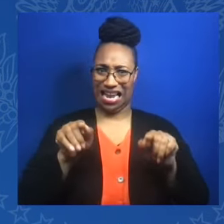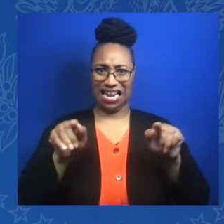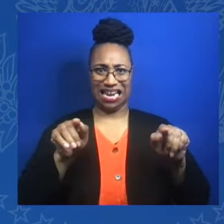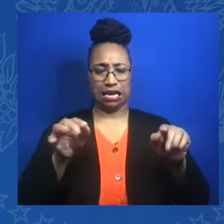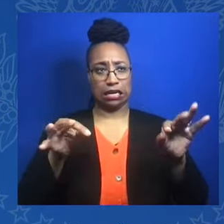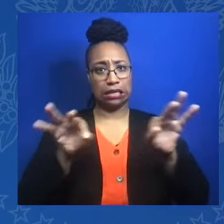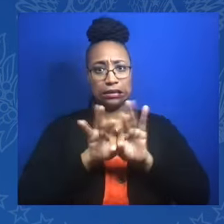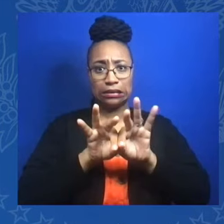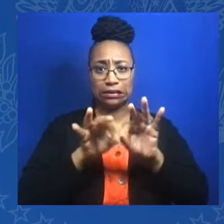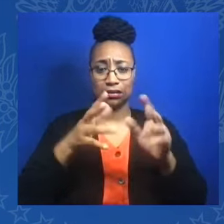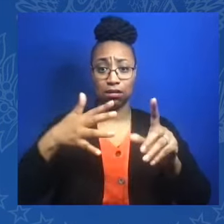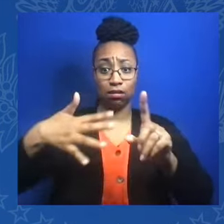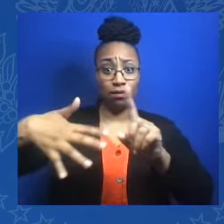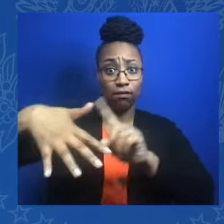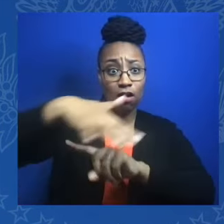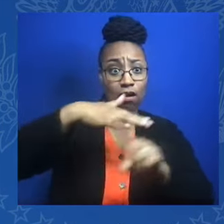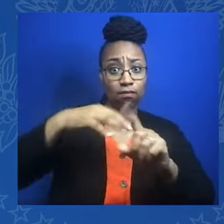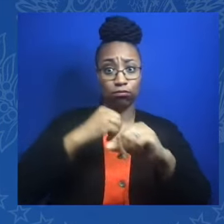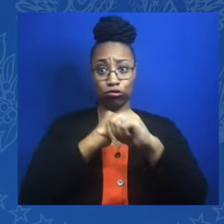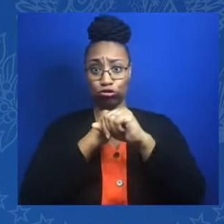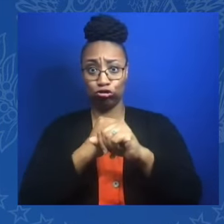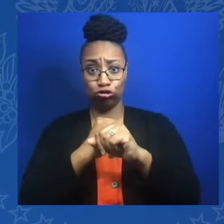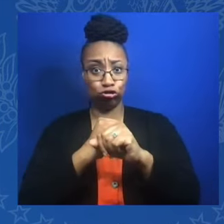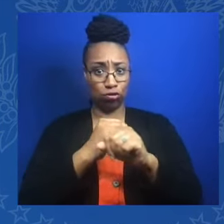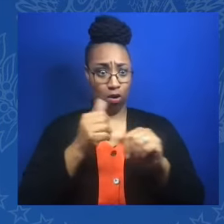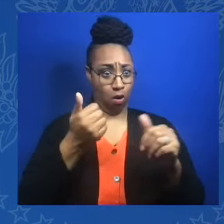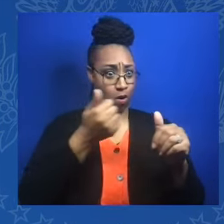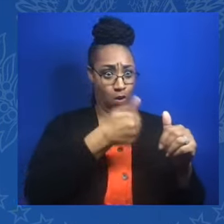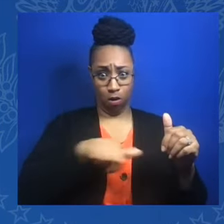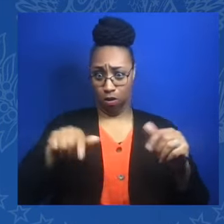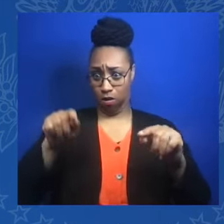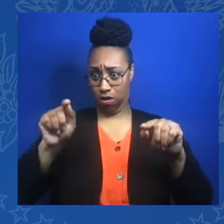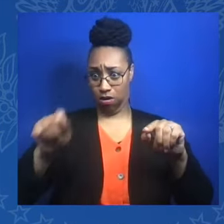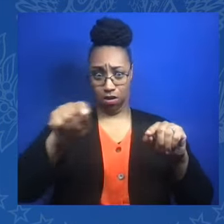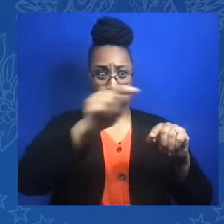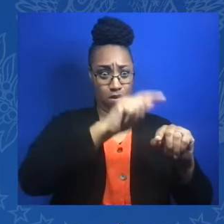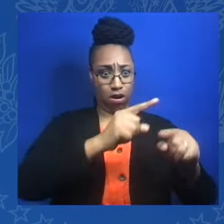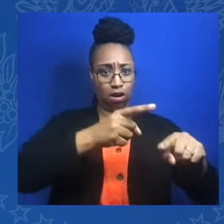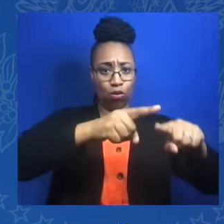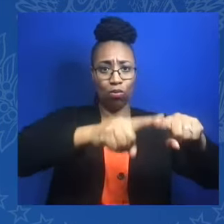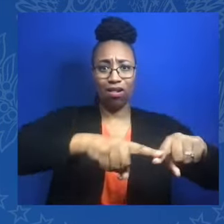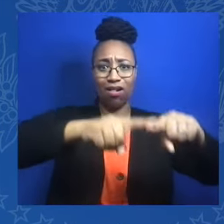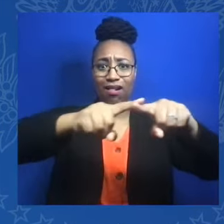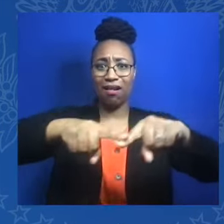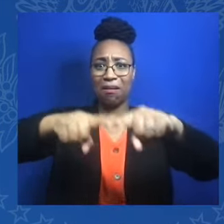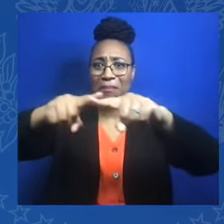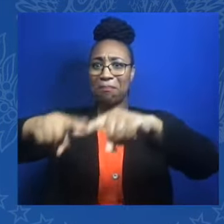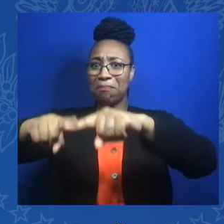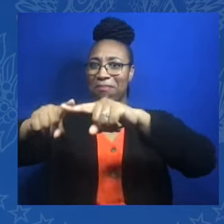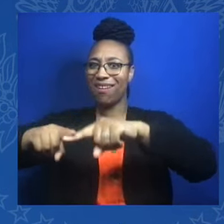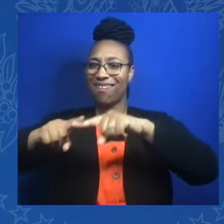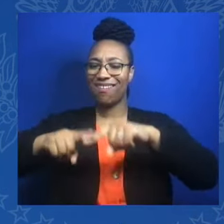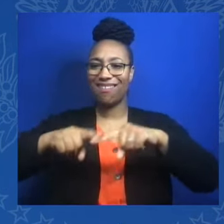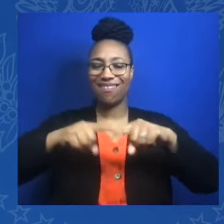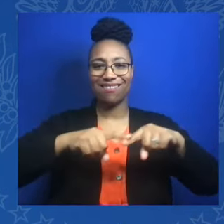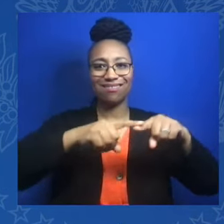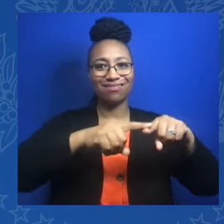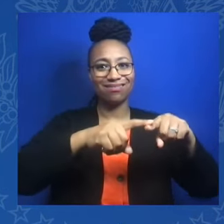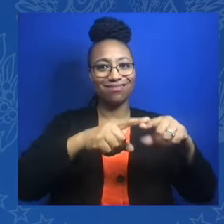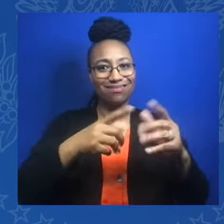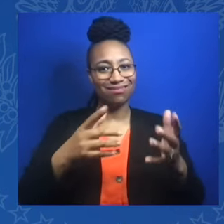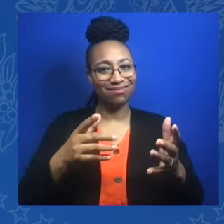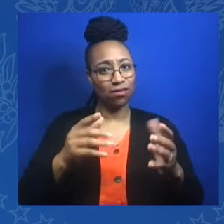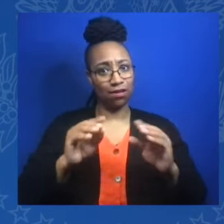are interwoven. And that has never been more clear. It has never been more clear